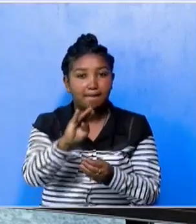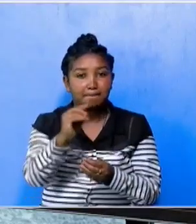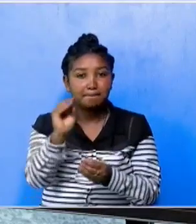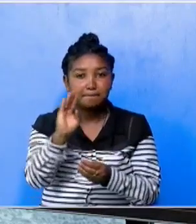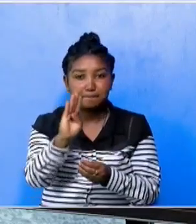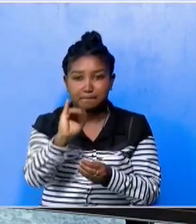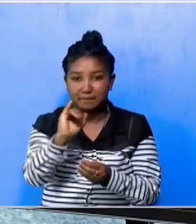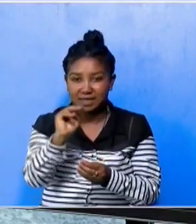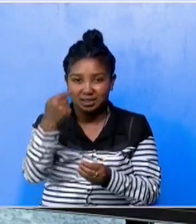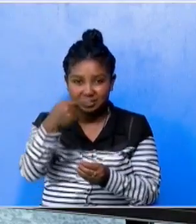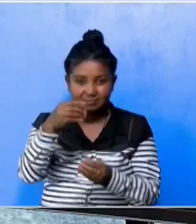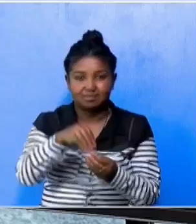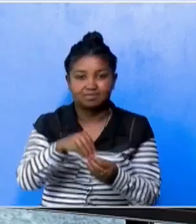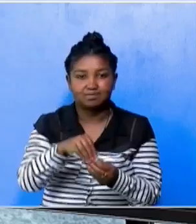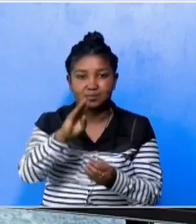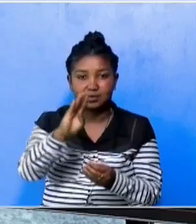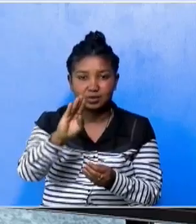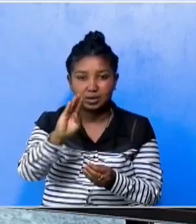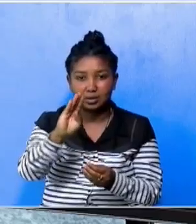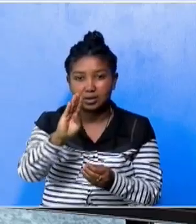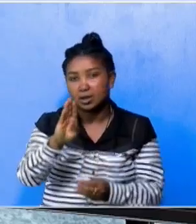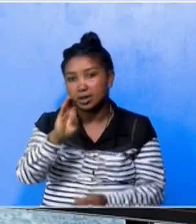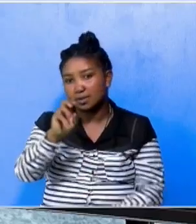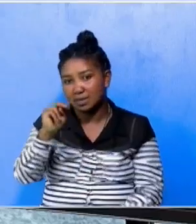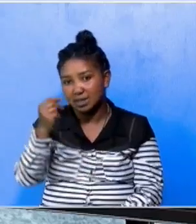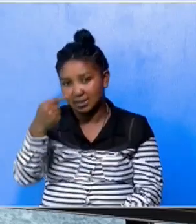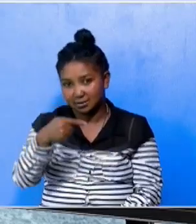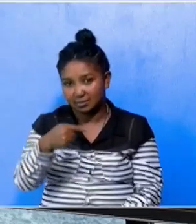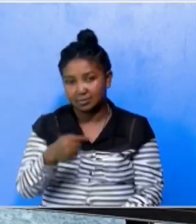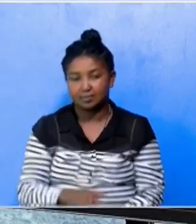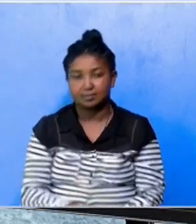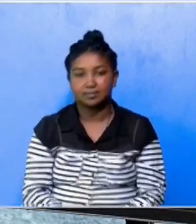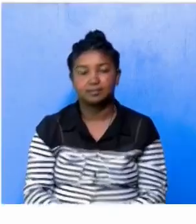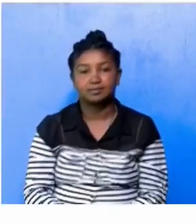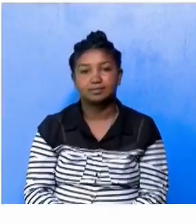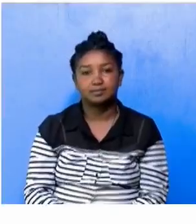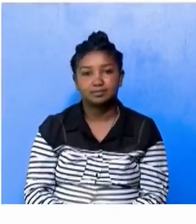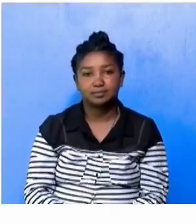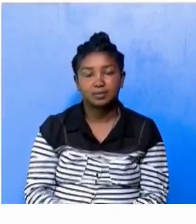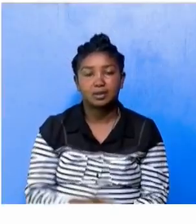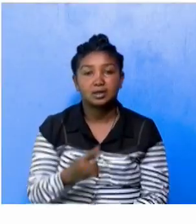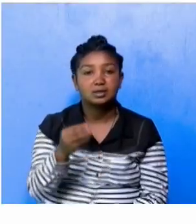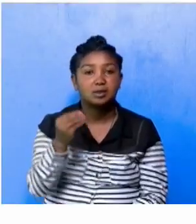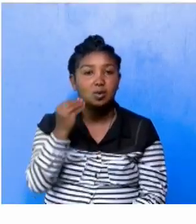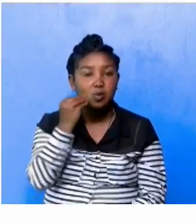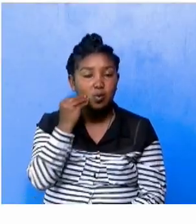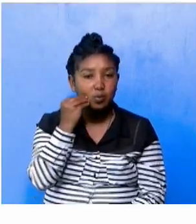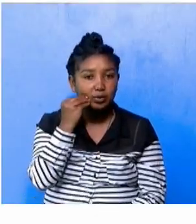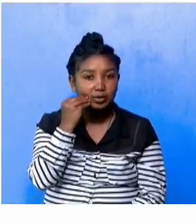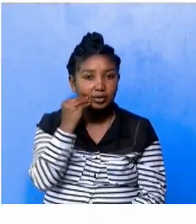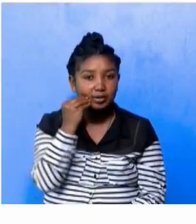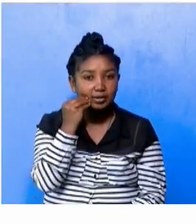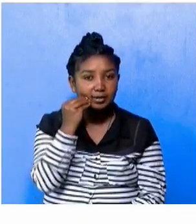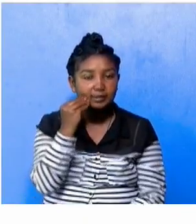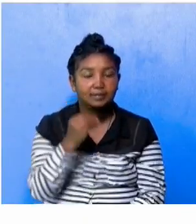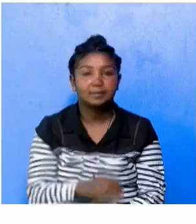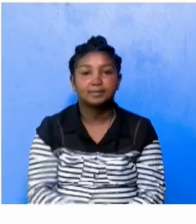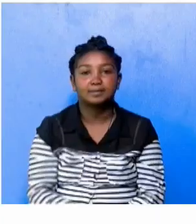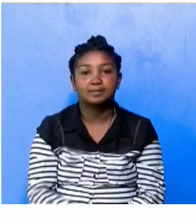okay? So we can write here just like this, the homework.